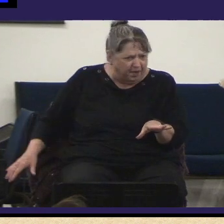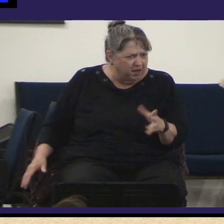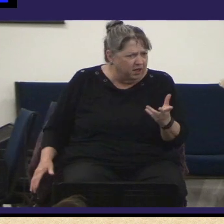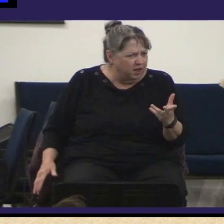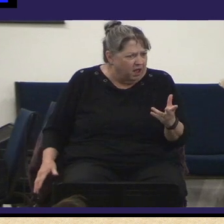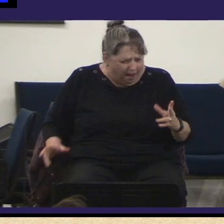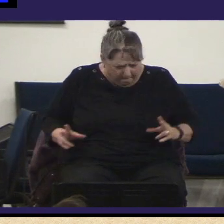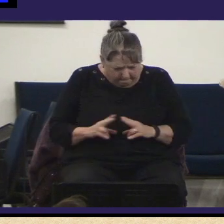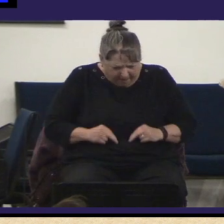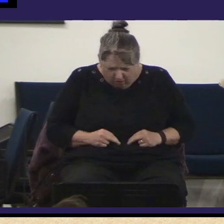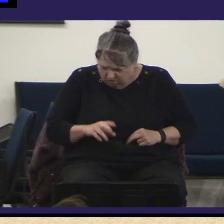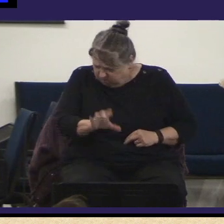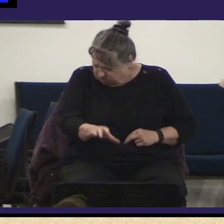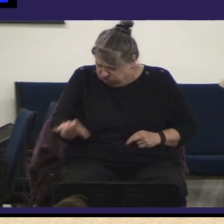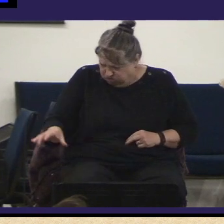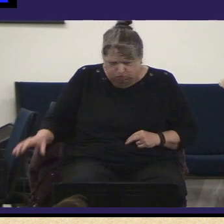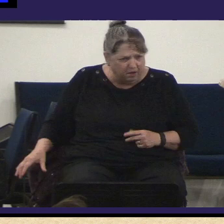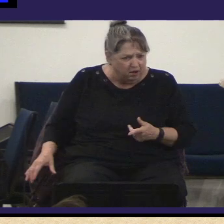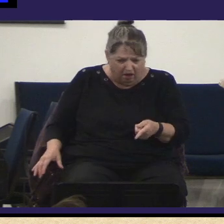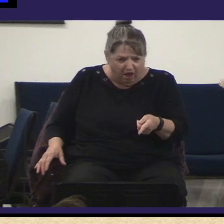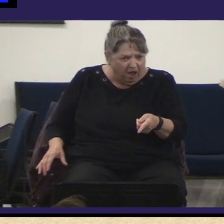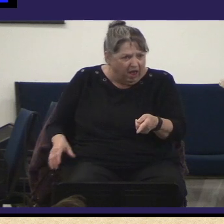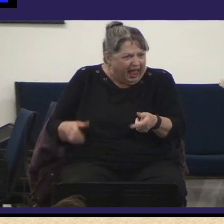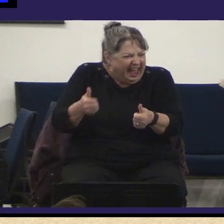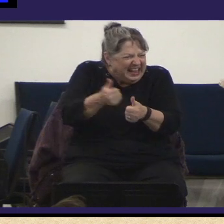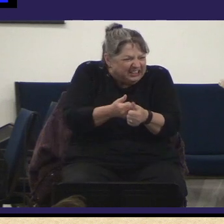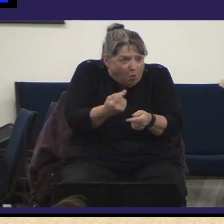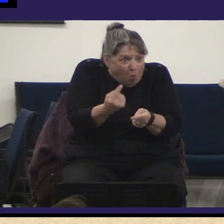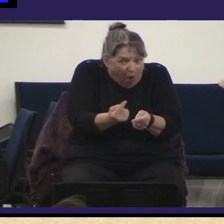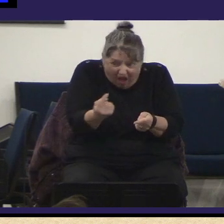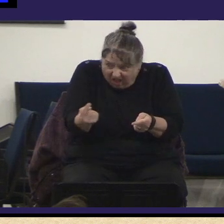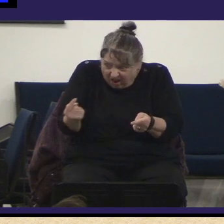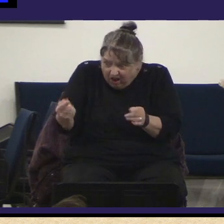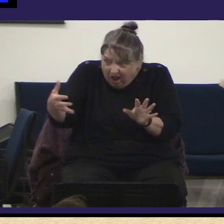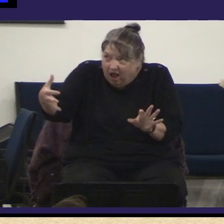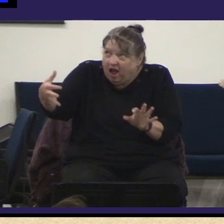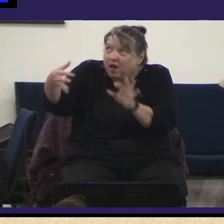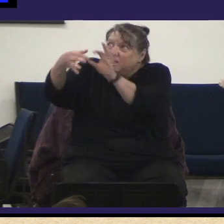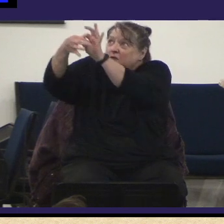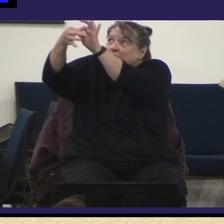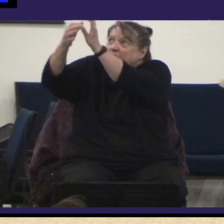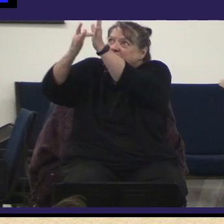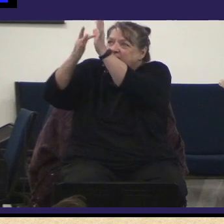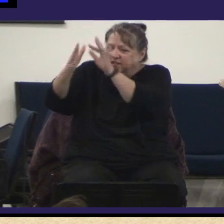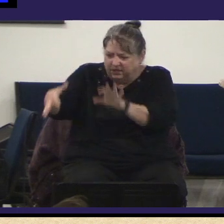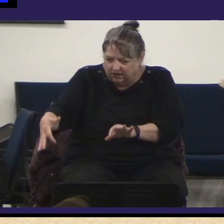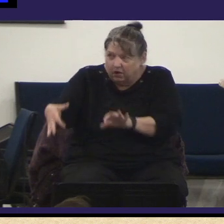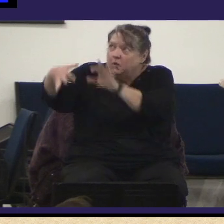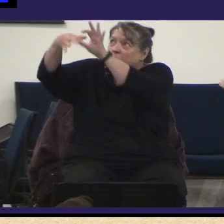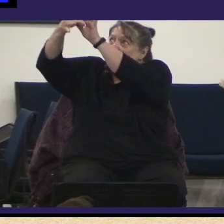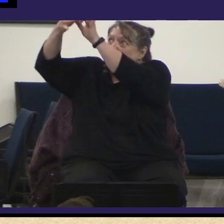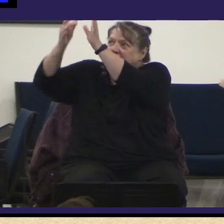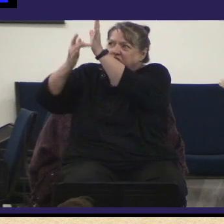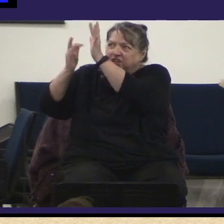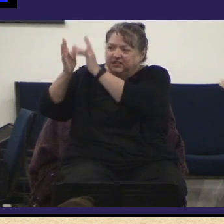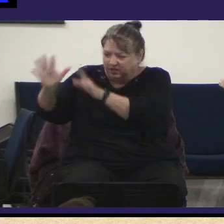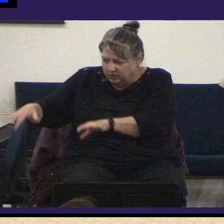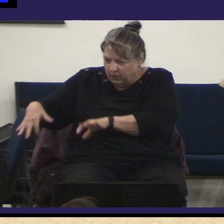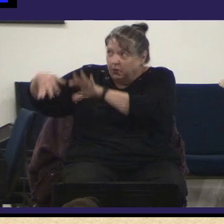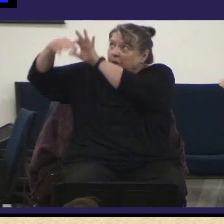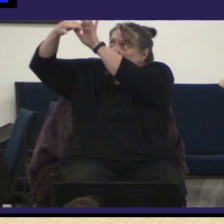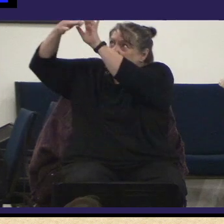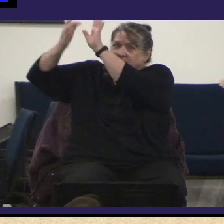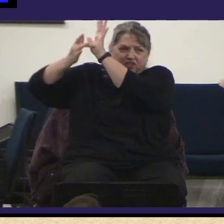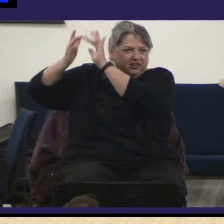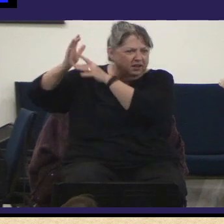so important that we have a genuine relationship with Jesus, because he's part